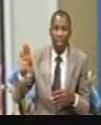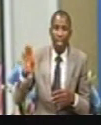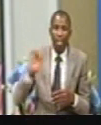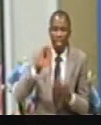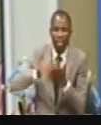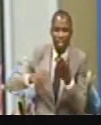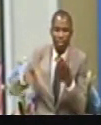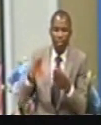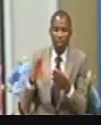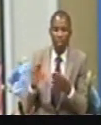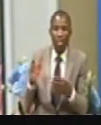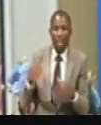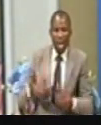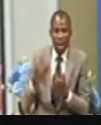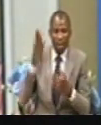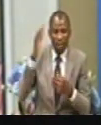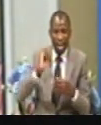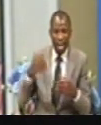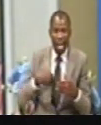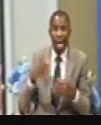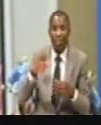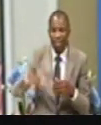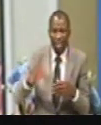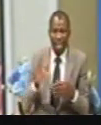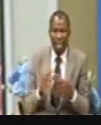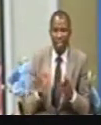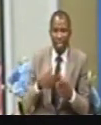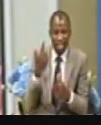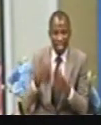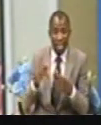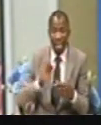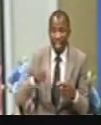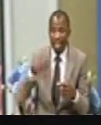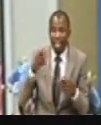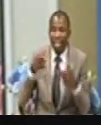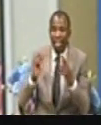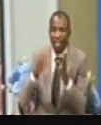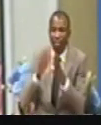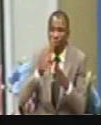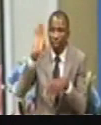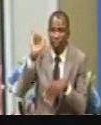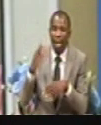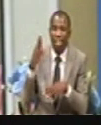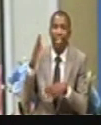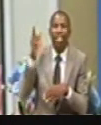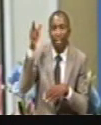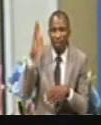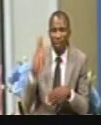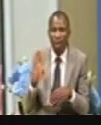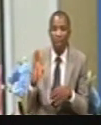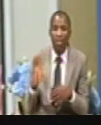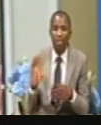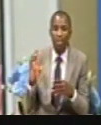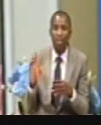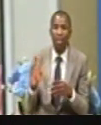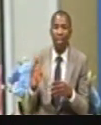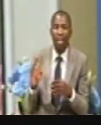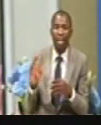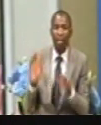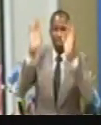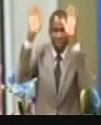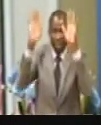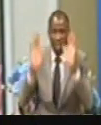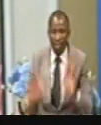is removed, what will happen? He said, except God intervention. And I said, well, let it be by